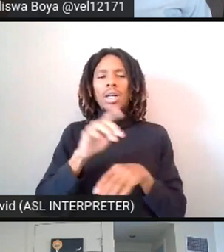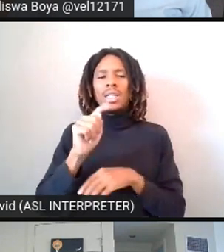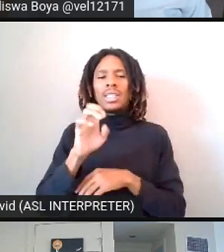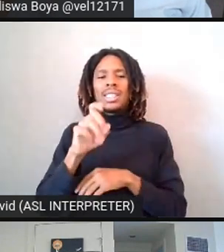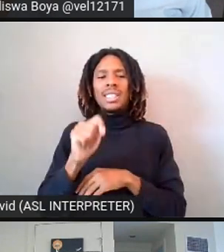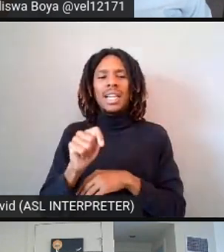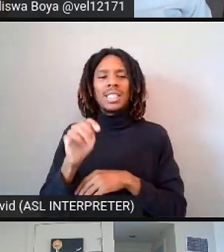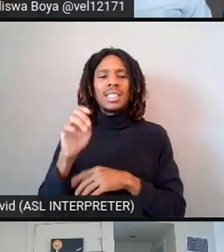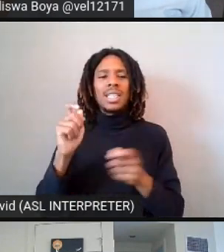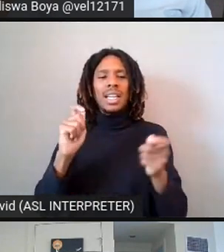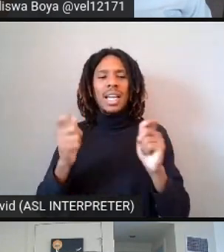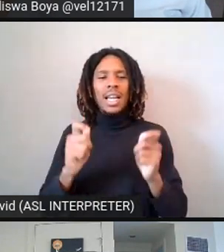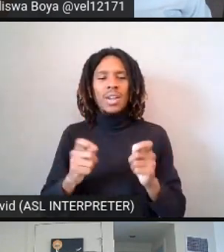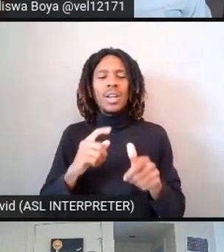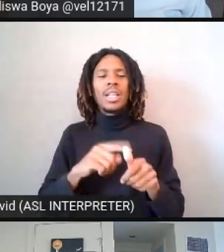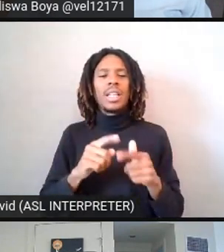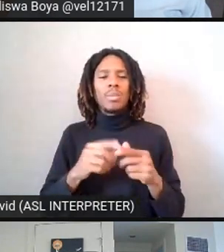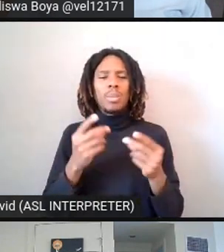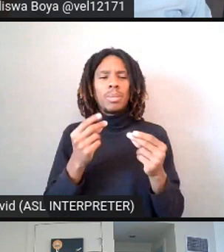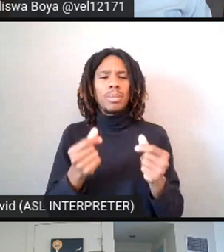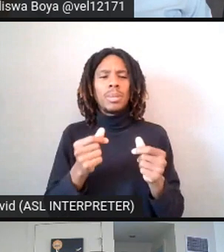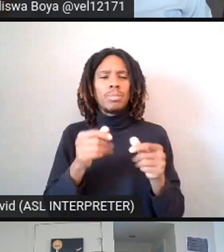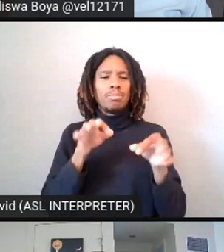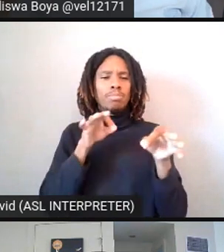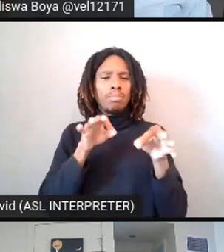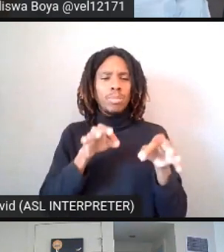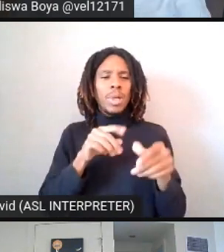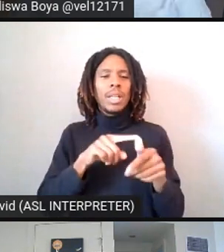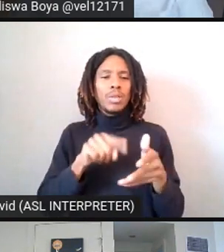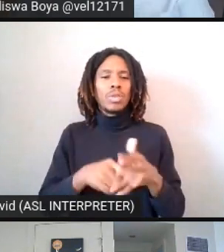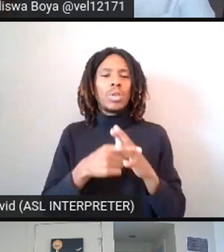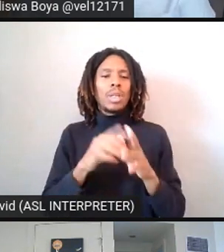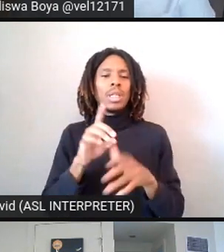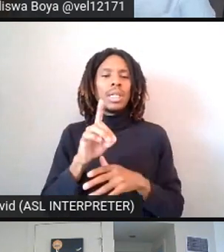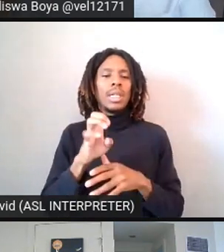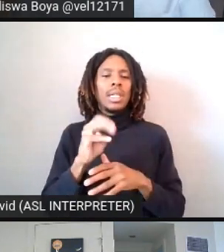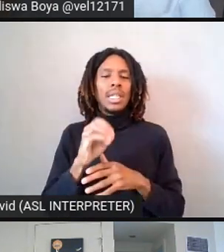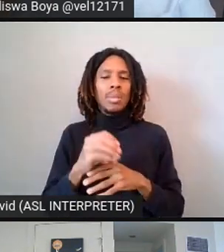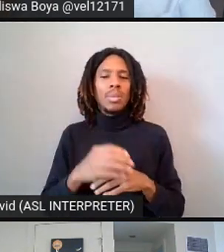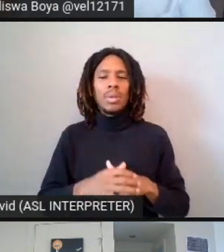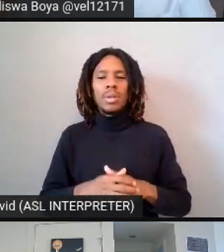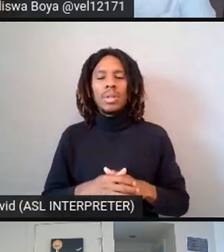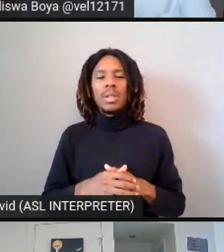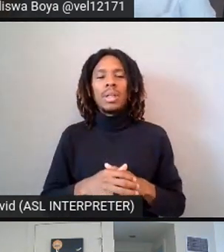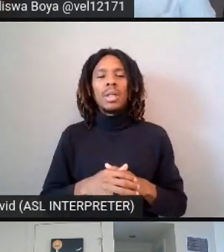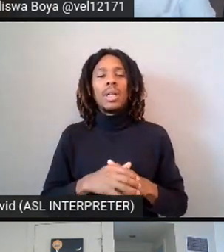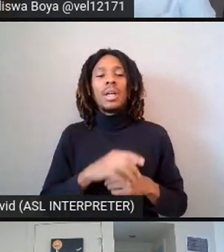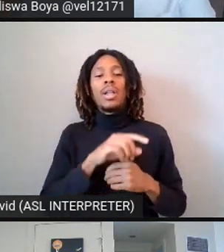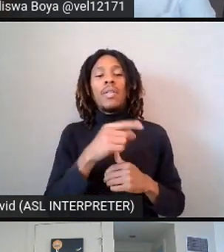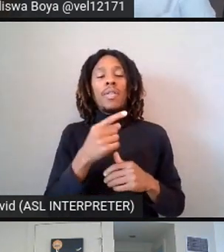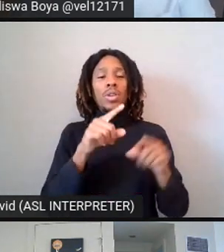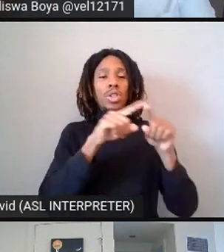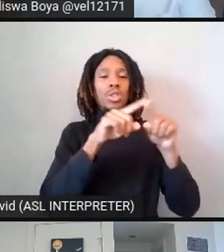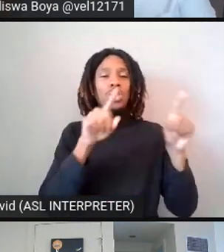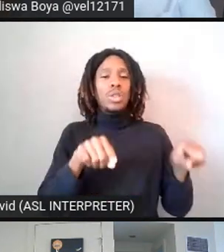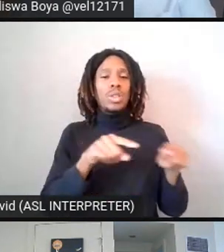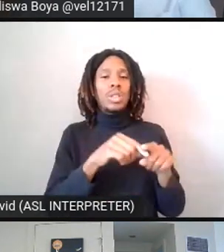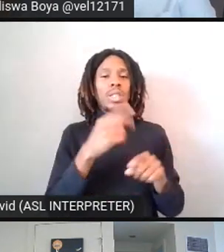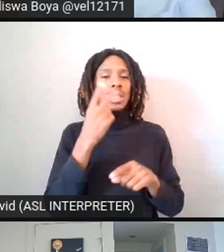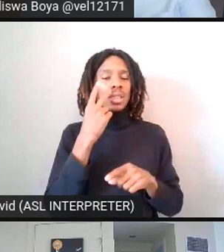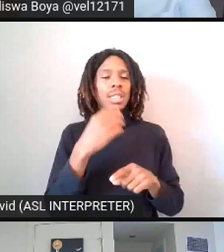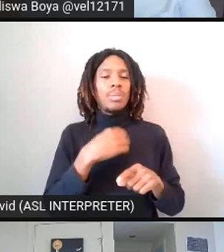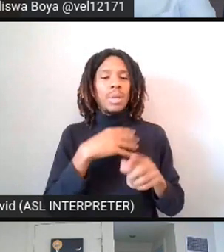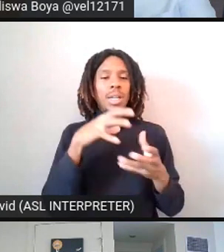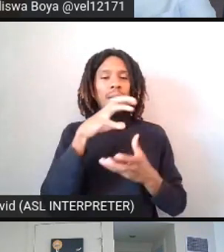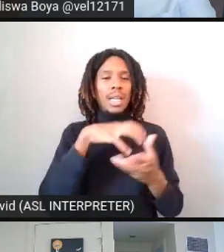do a quick walkthrough, and then I'm going to jump right into my demo. In the first screen here, you are seeing my CloudWatch log